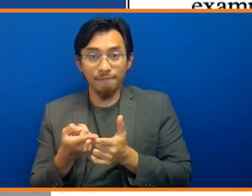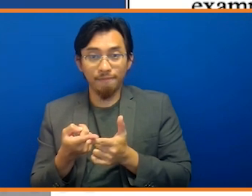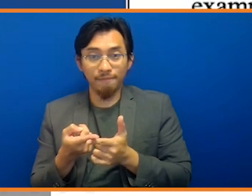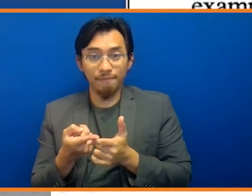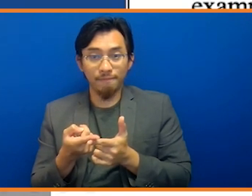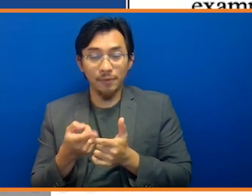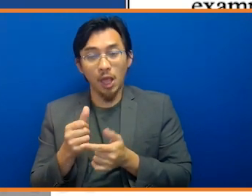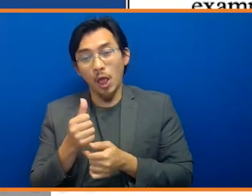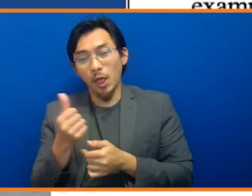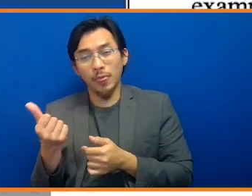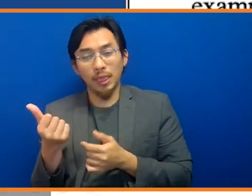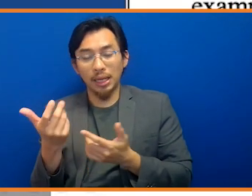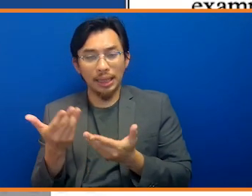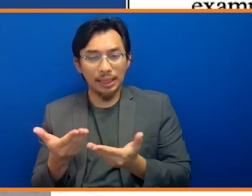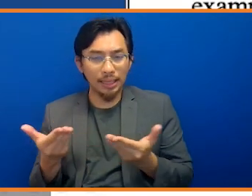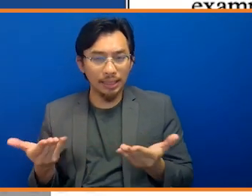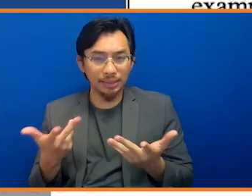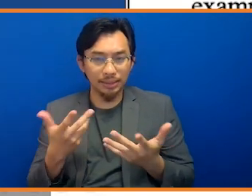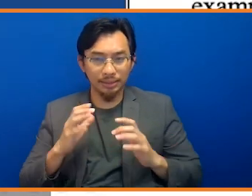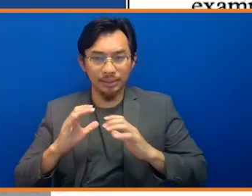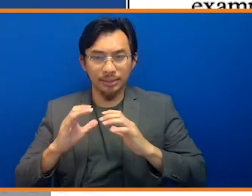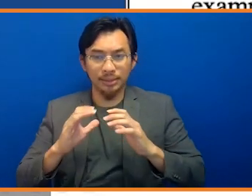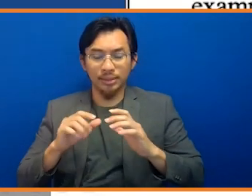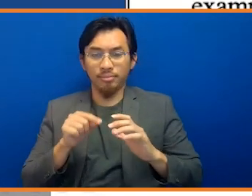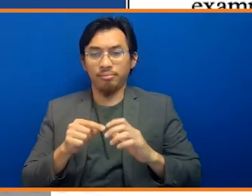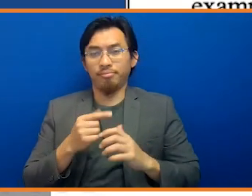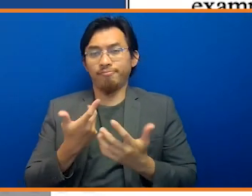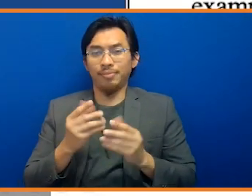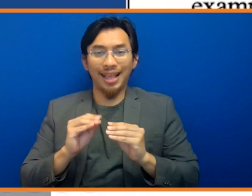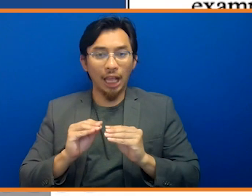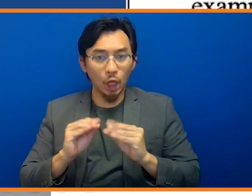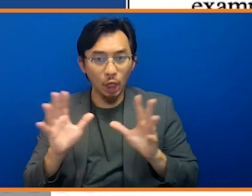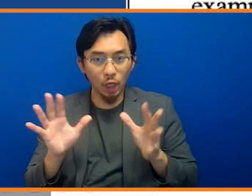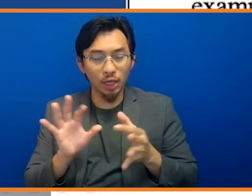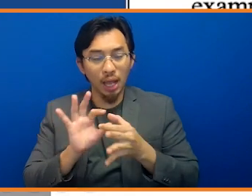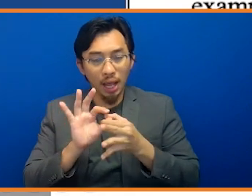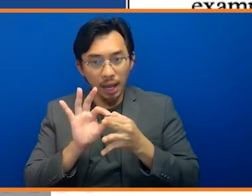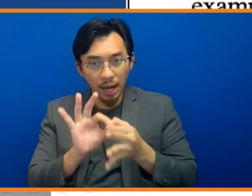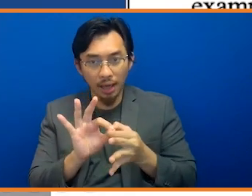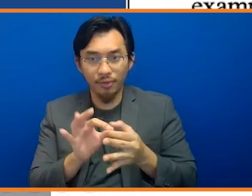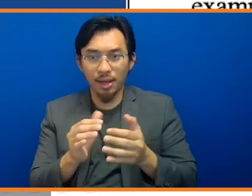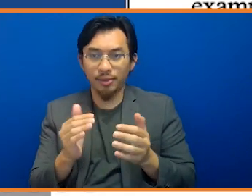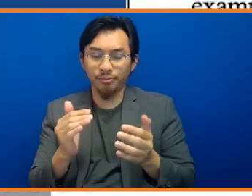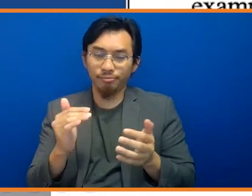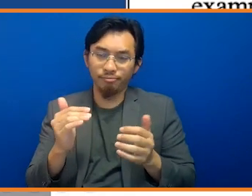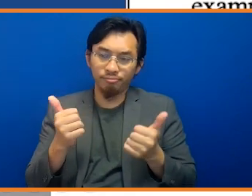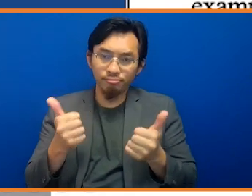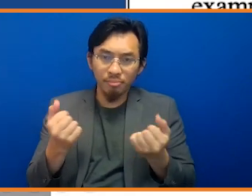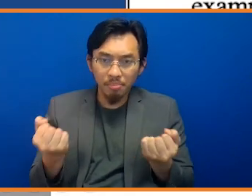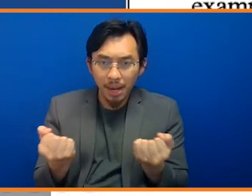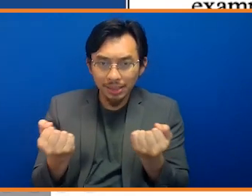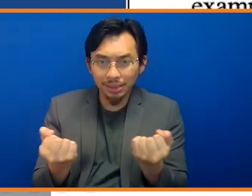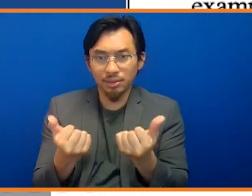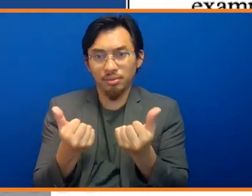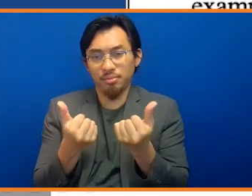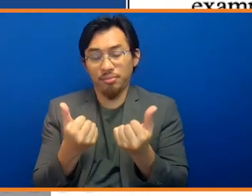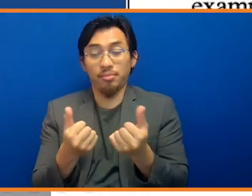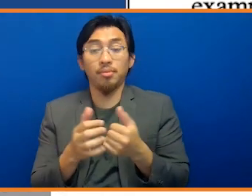the other thing is the communication is made clear, relevant, engaging, and practical. So